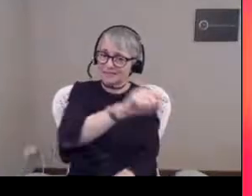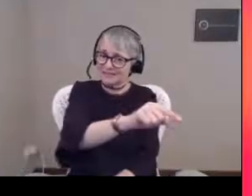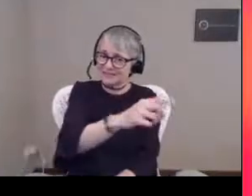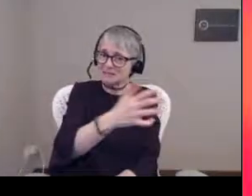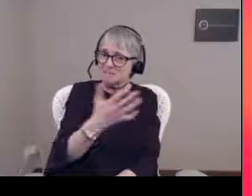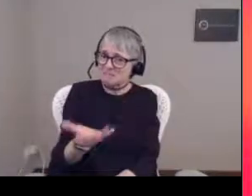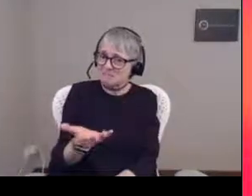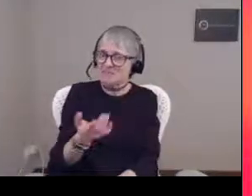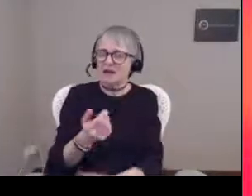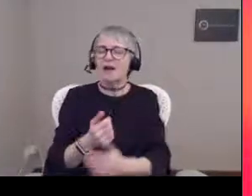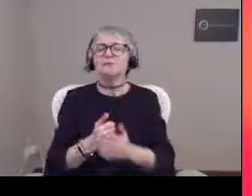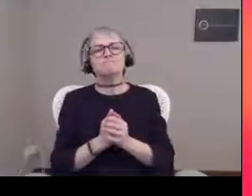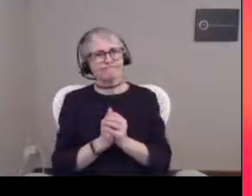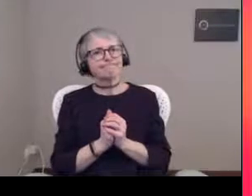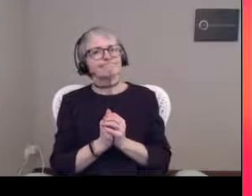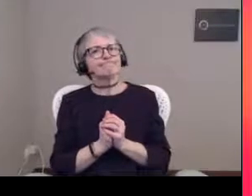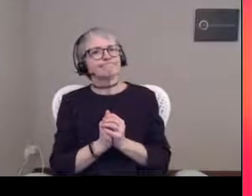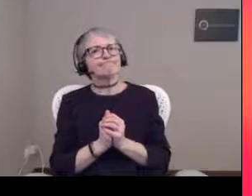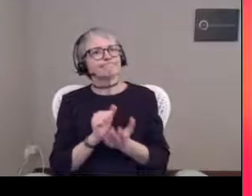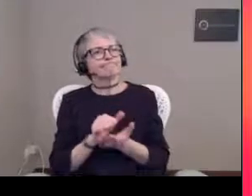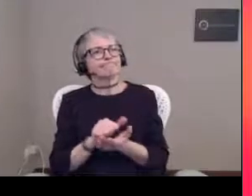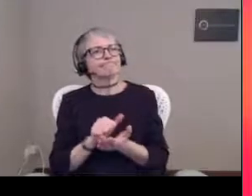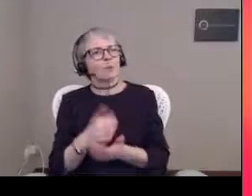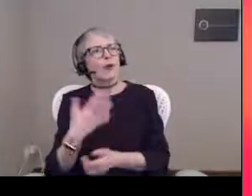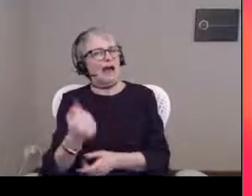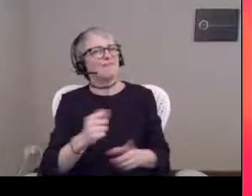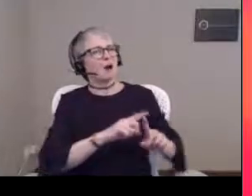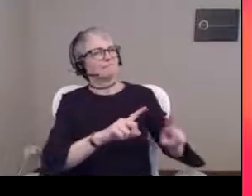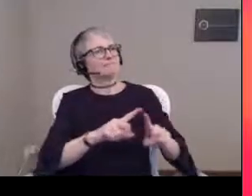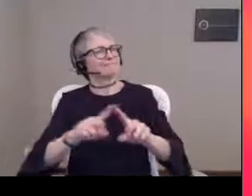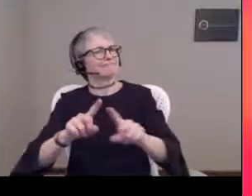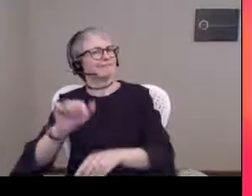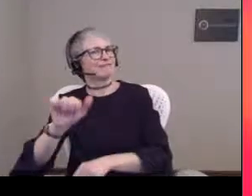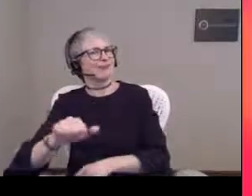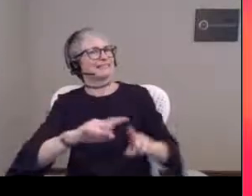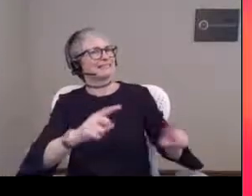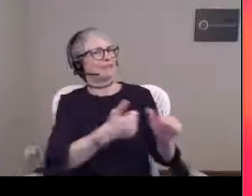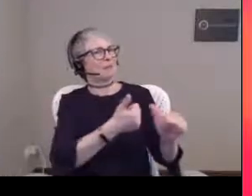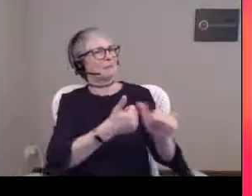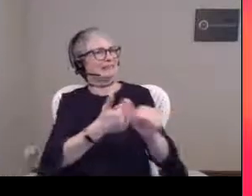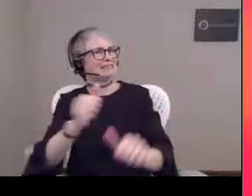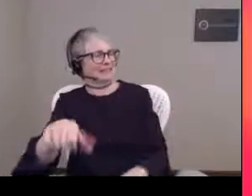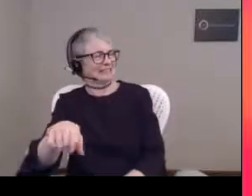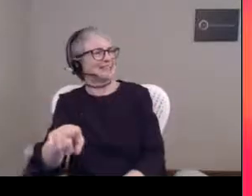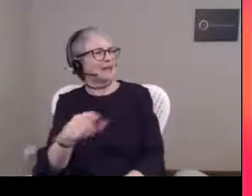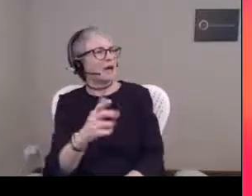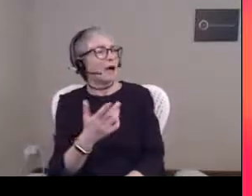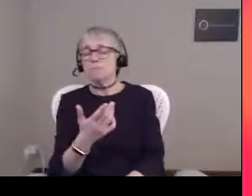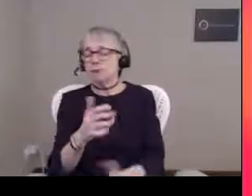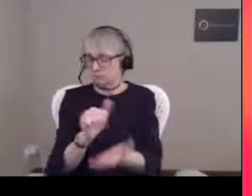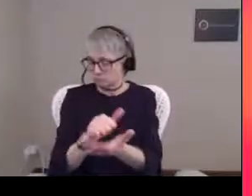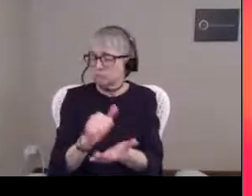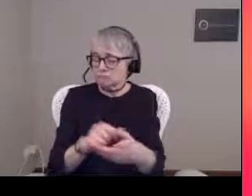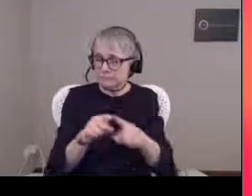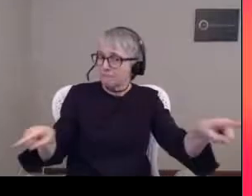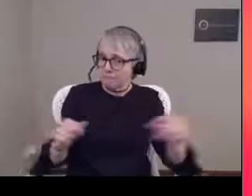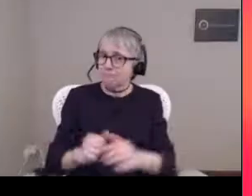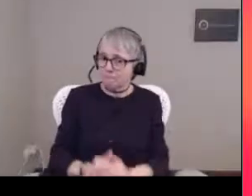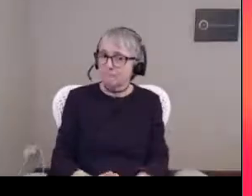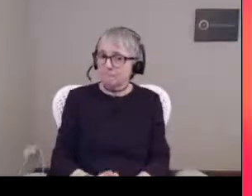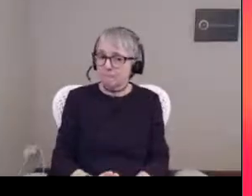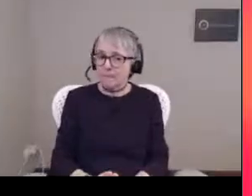got integrated production companies within ITV who are, obviously, yes, it's the same situation. So they're all